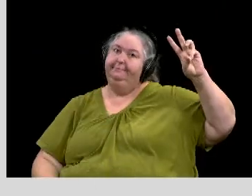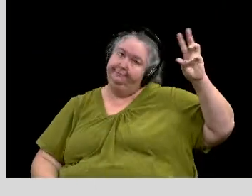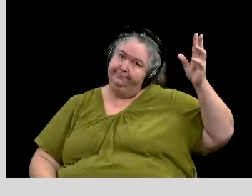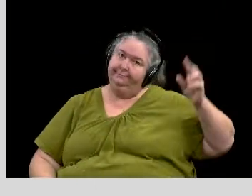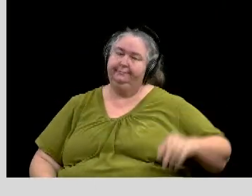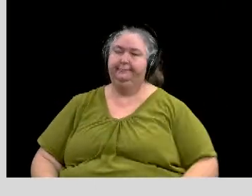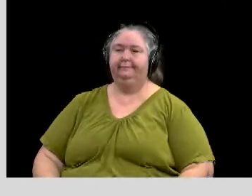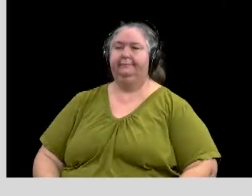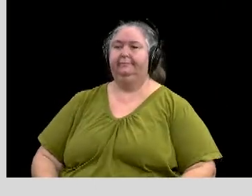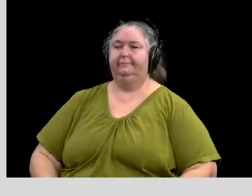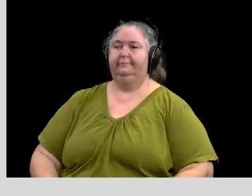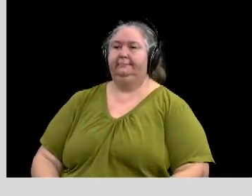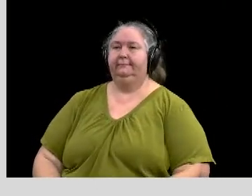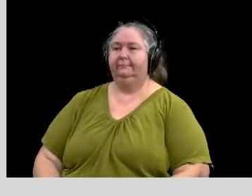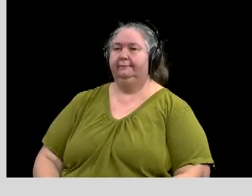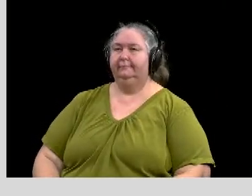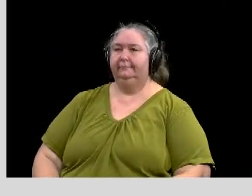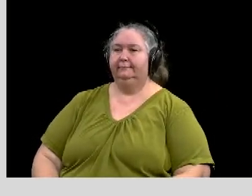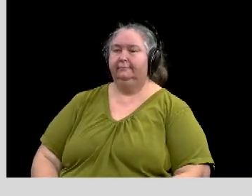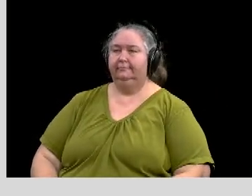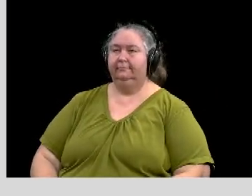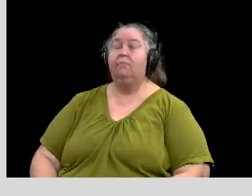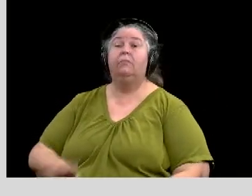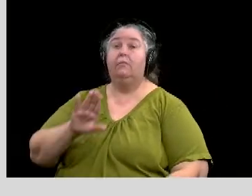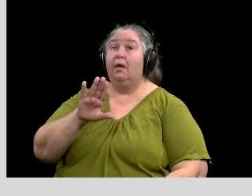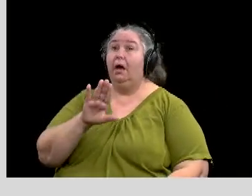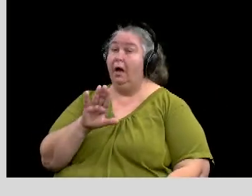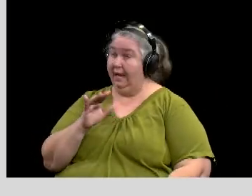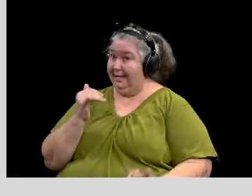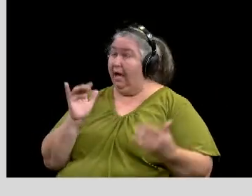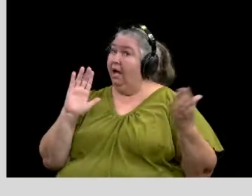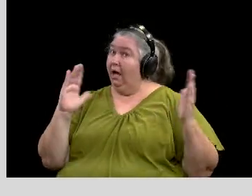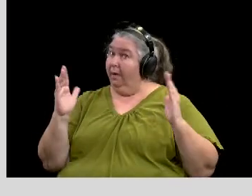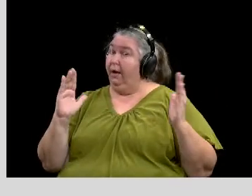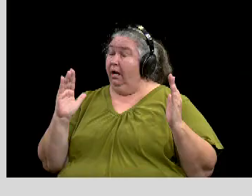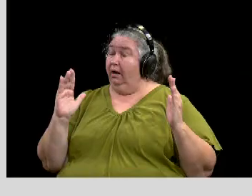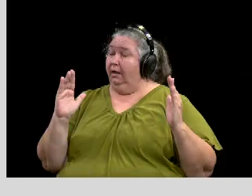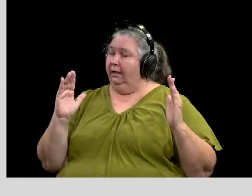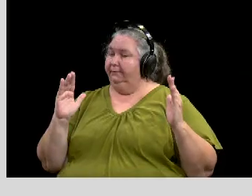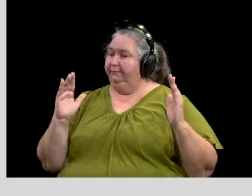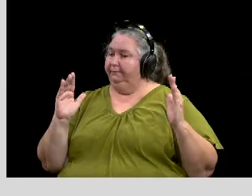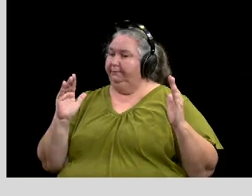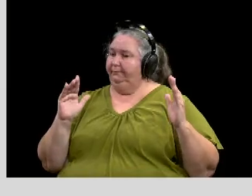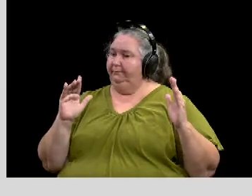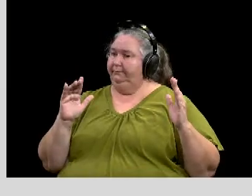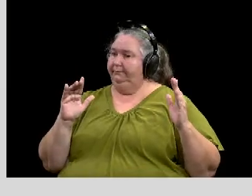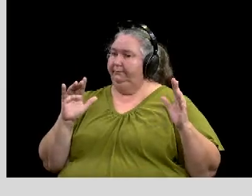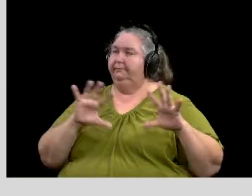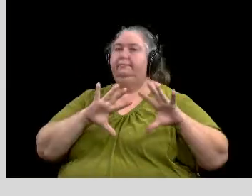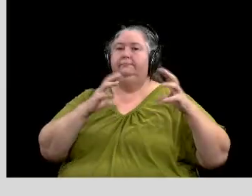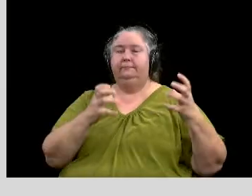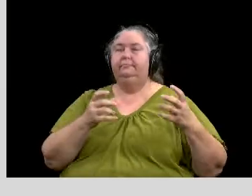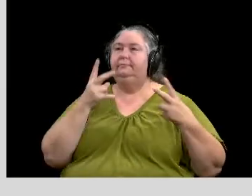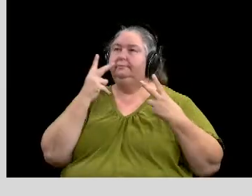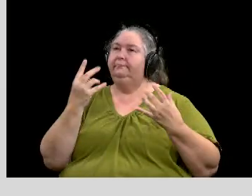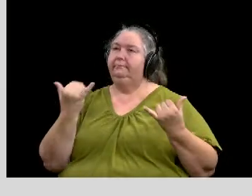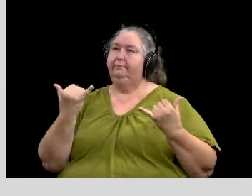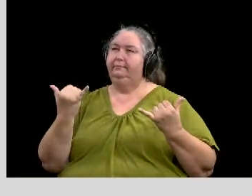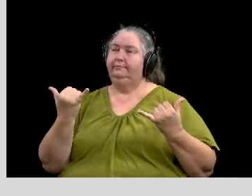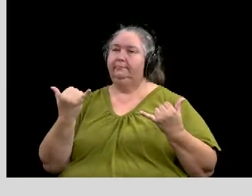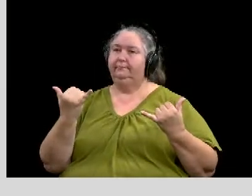Again, comparing populations, we can see current hospitalizations per 100,000. This is a snapshot in